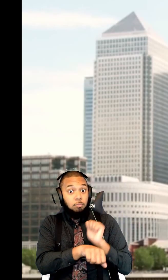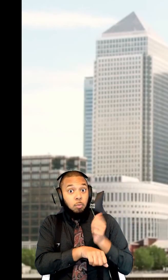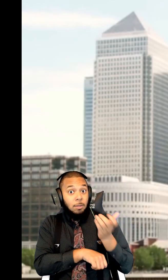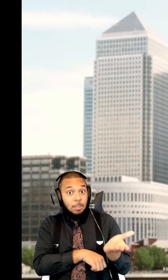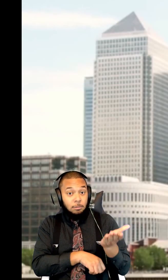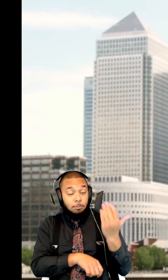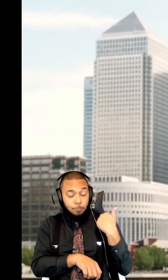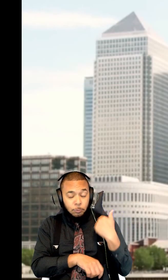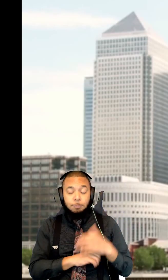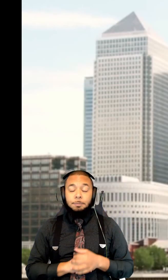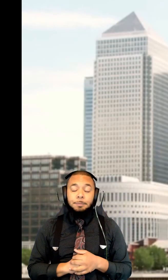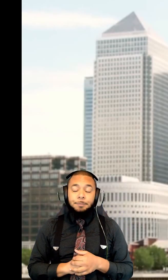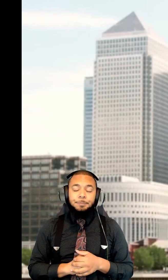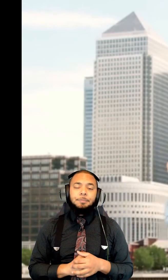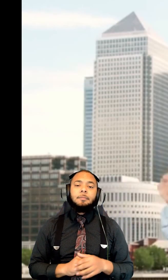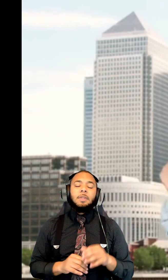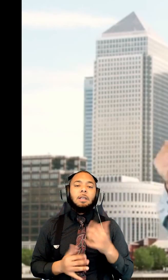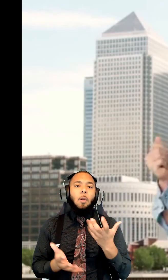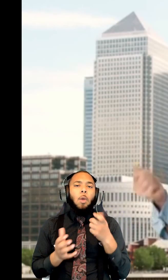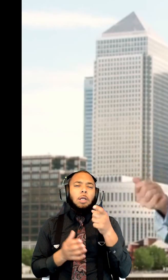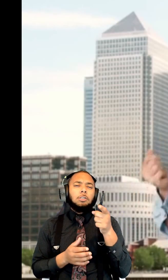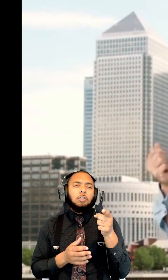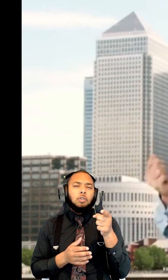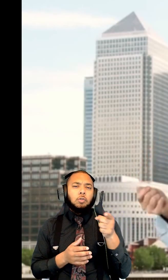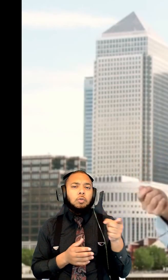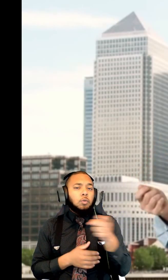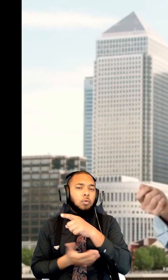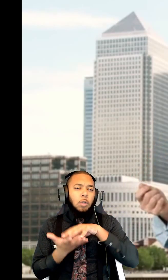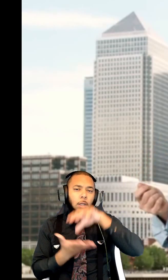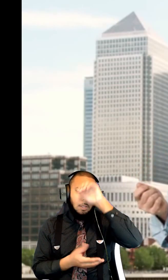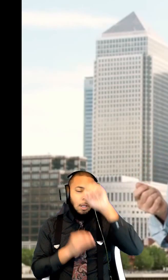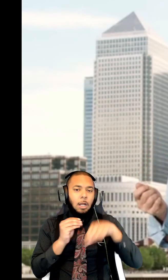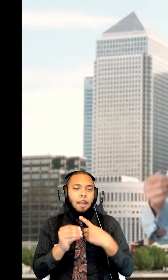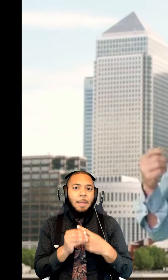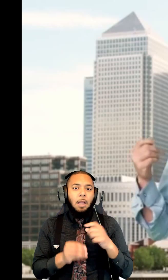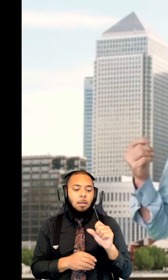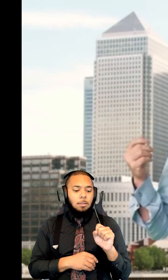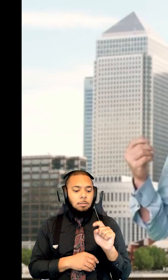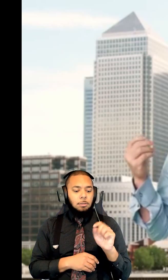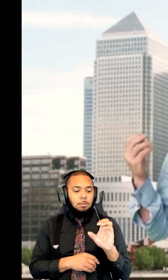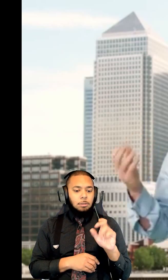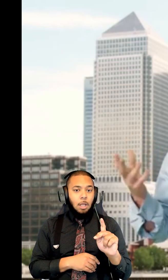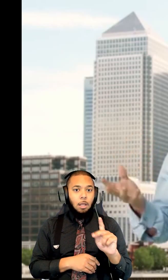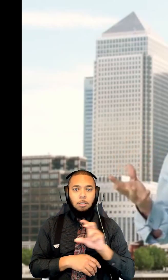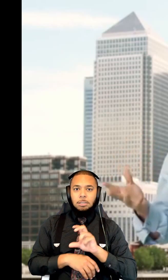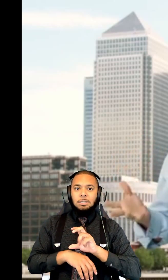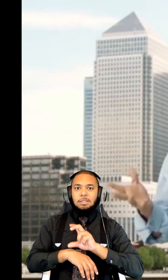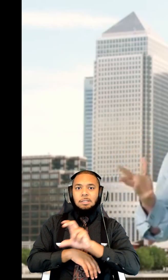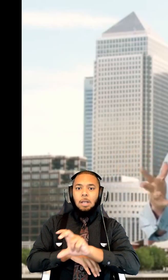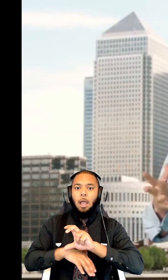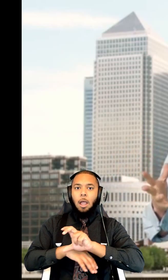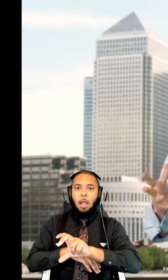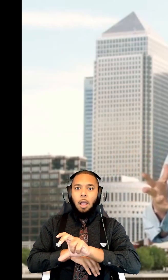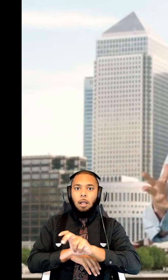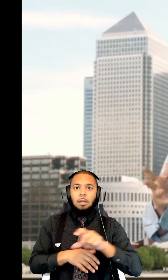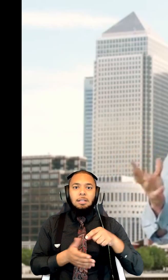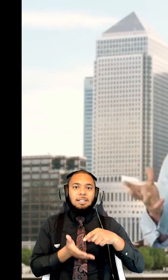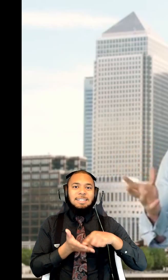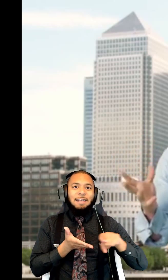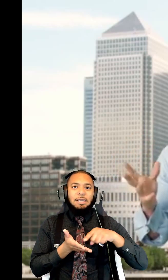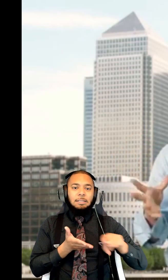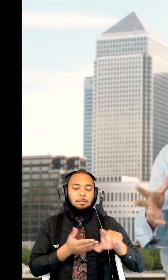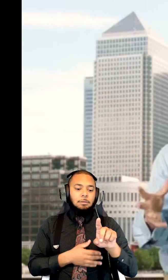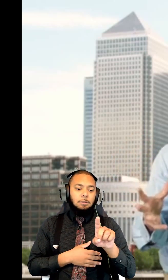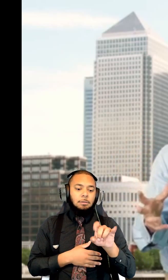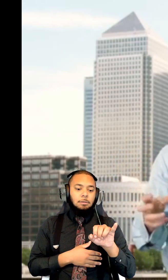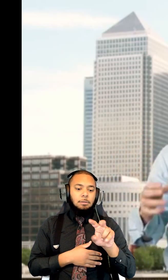And so today I want you to learn about stock dividends. Now, what is a stock dividend?